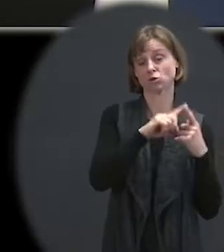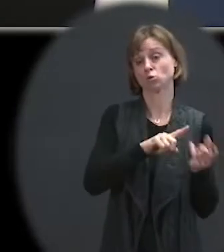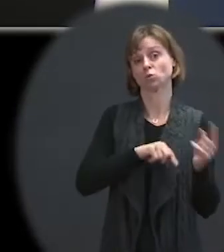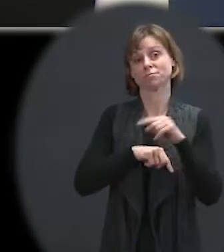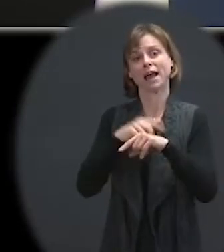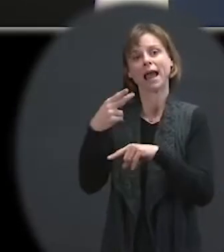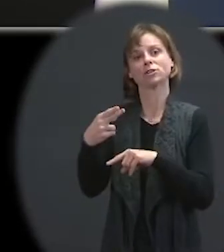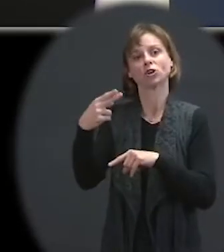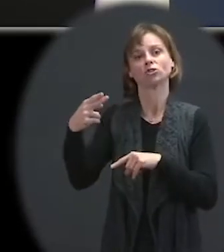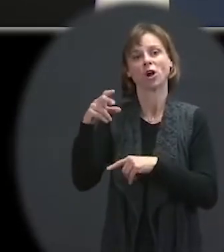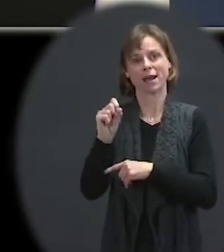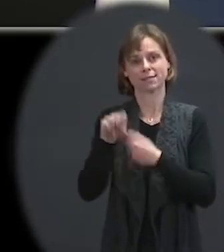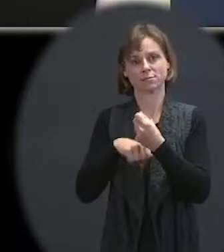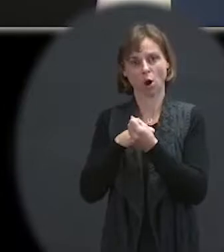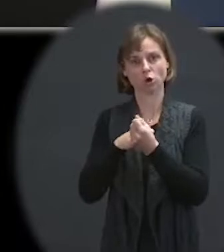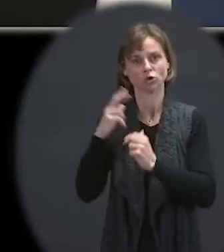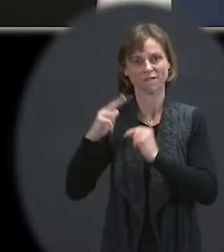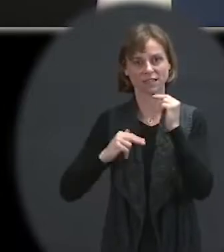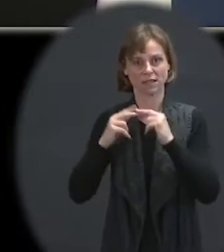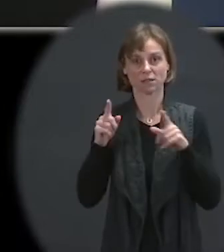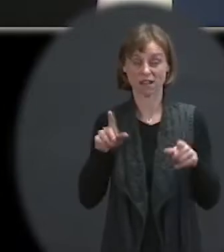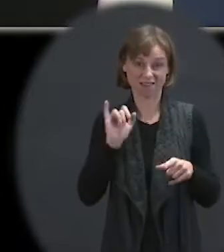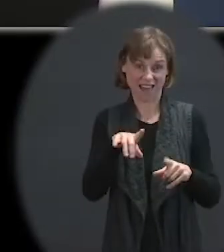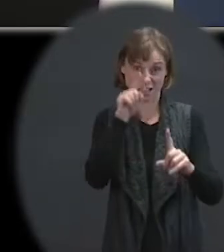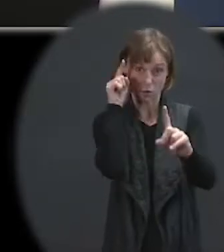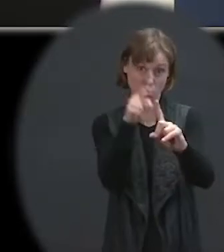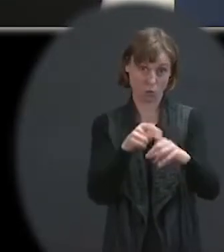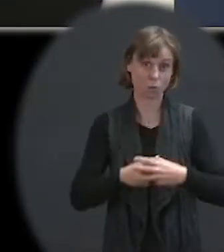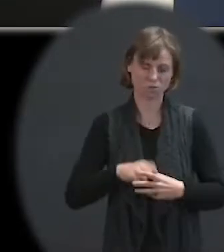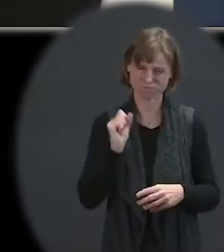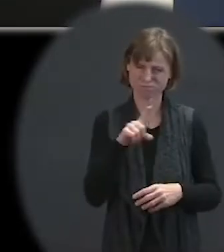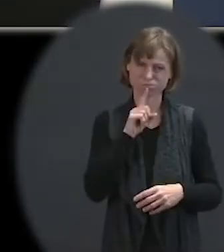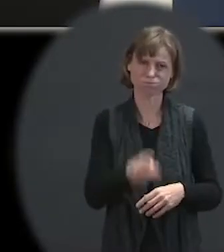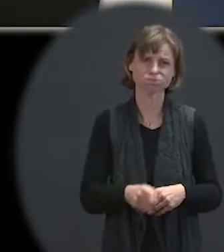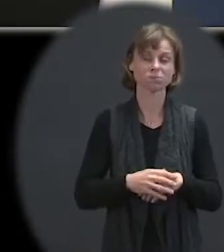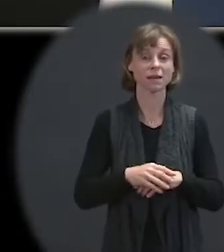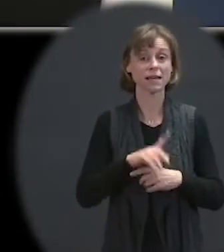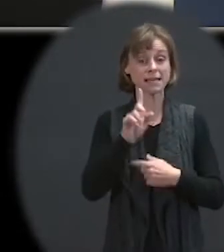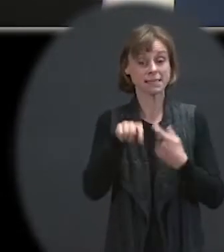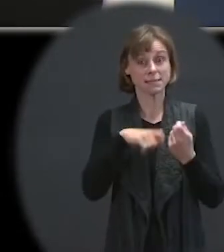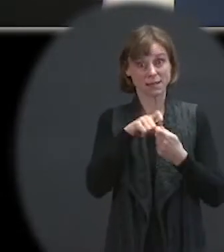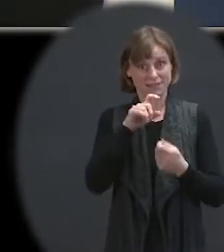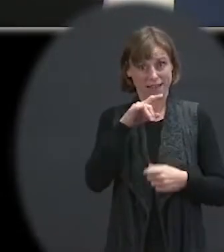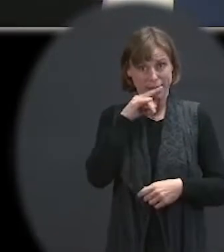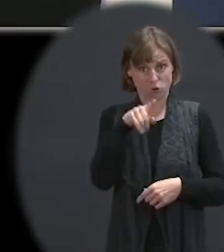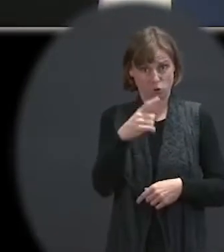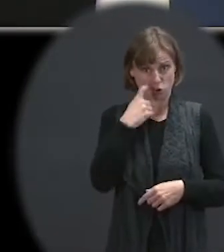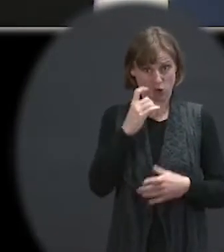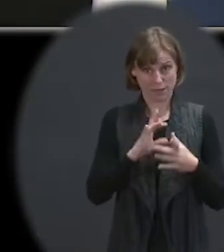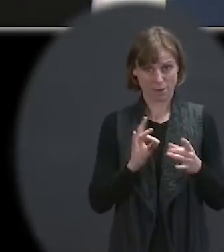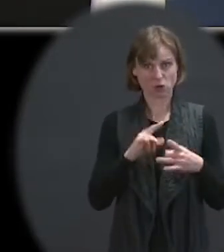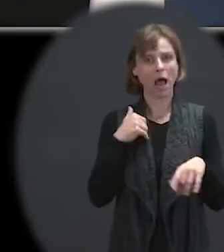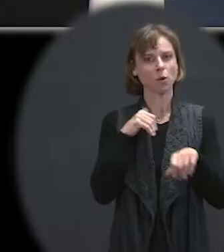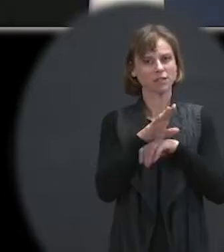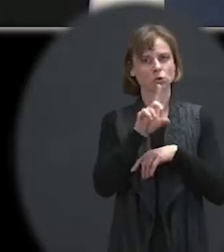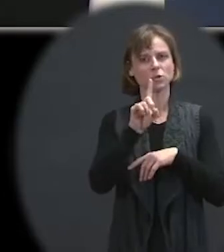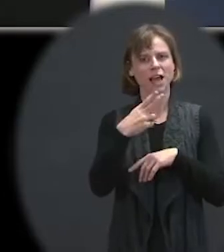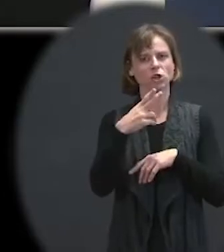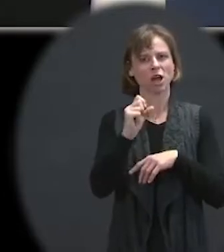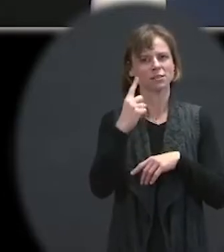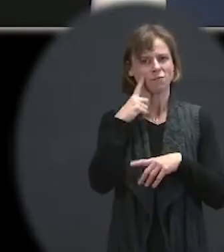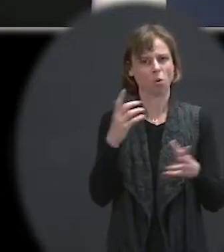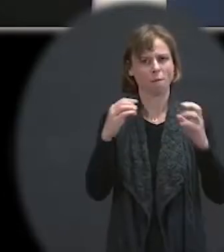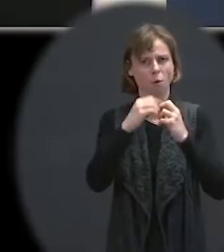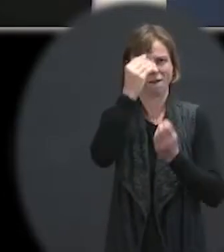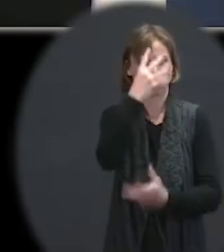HHS-sponsored facilities, and that is certainly our objective. In terms of the specific kids that you mentioned, I would send you to DHS to give you more